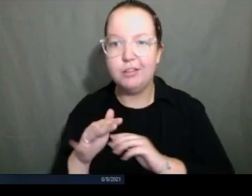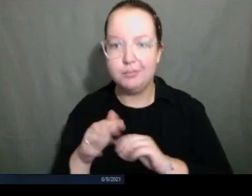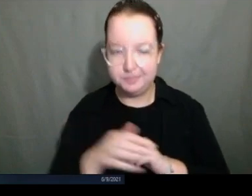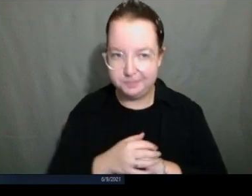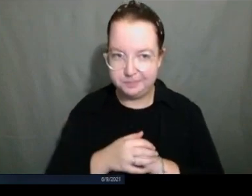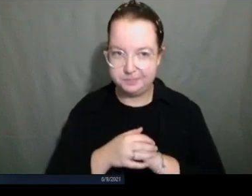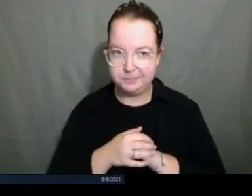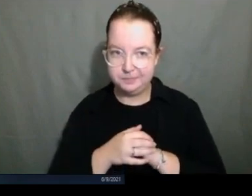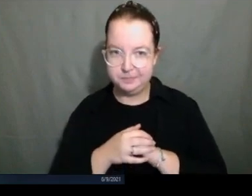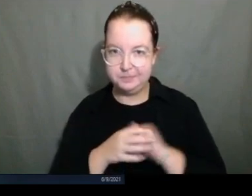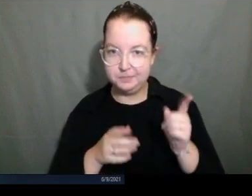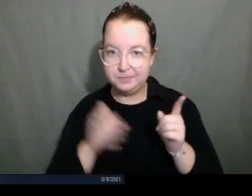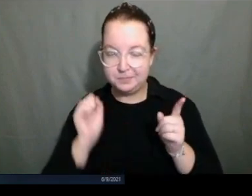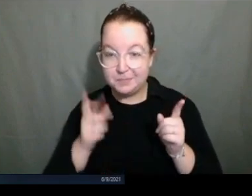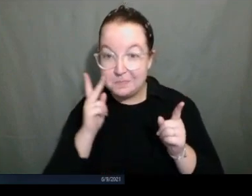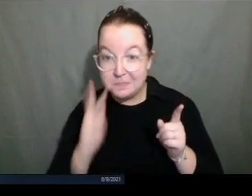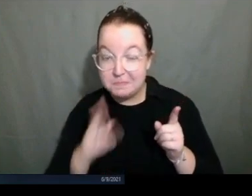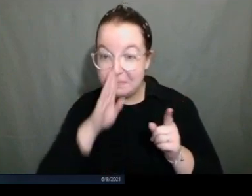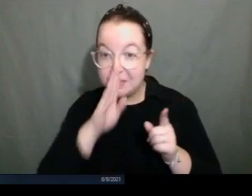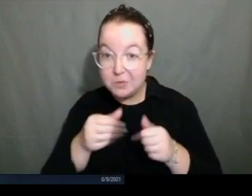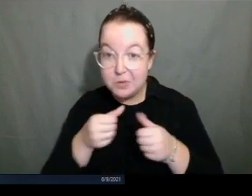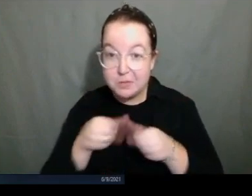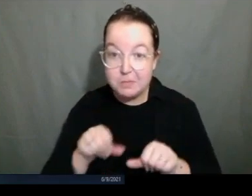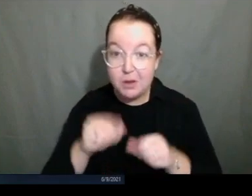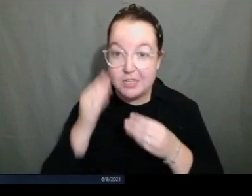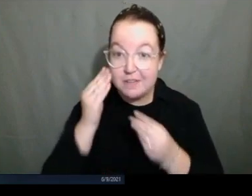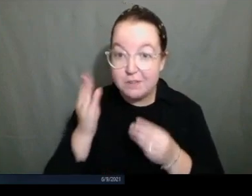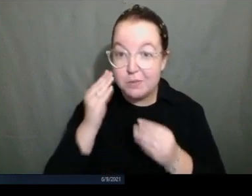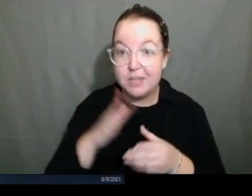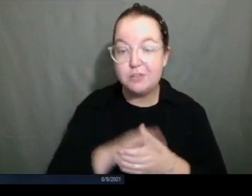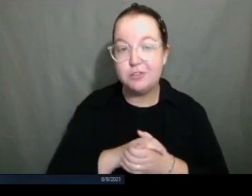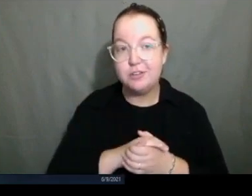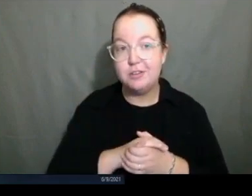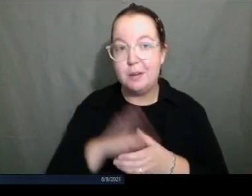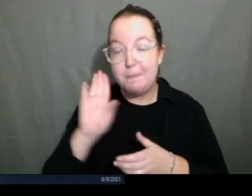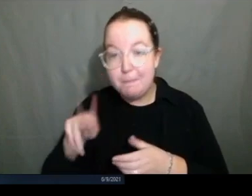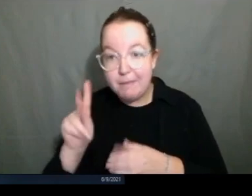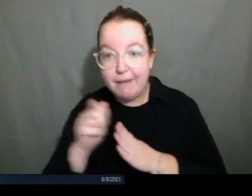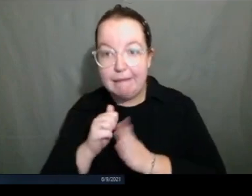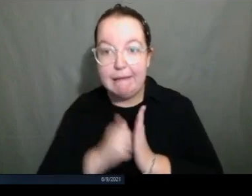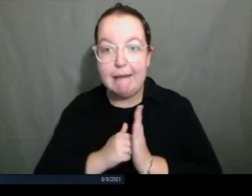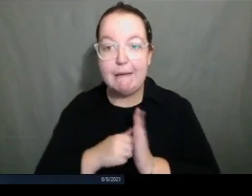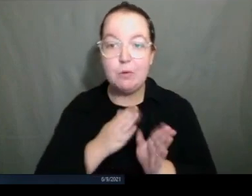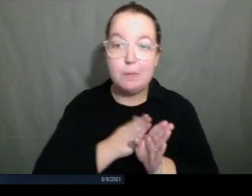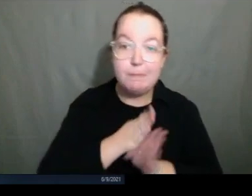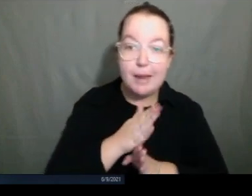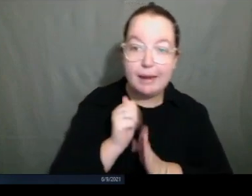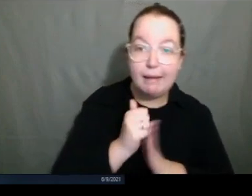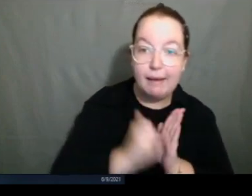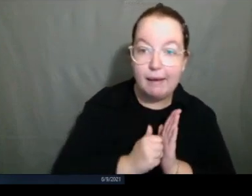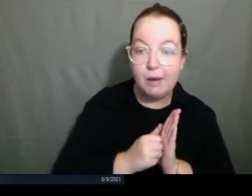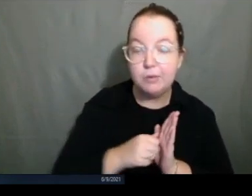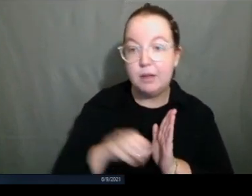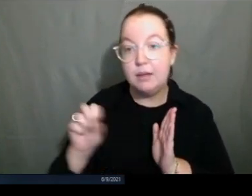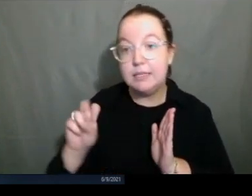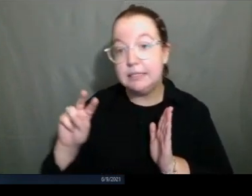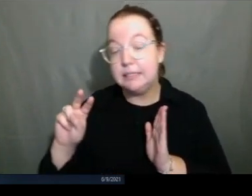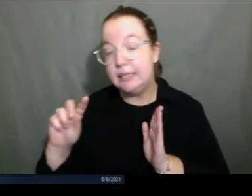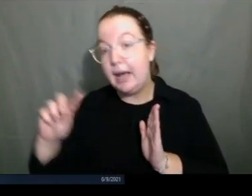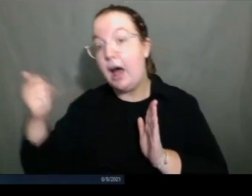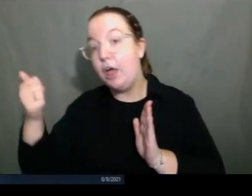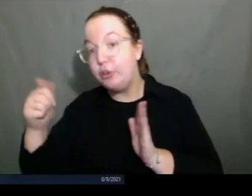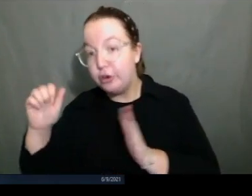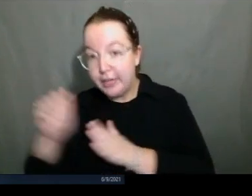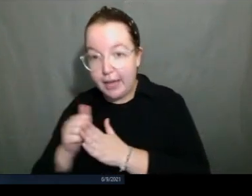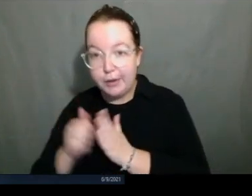you can view your direct deposit information, and you can edit your main accounts, additional accounts from here as well.